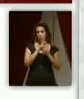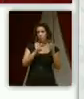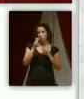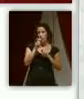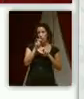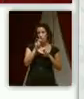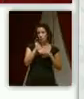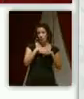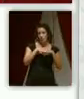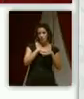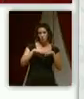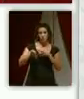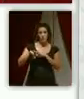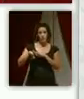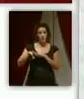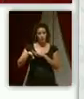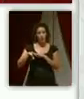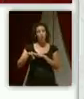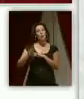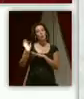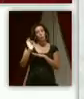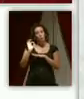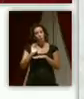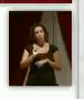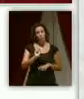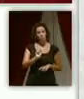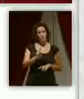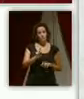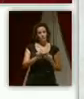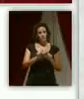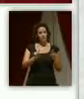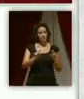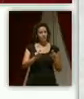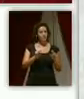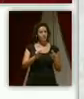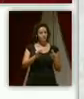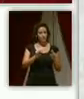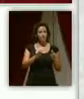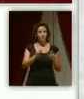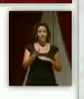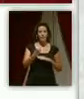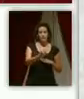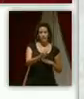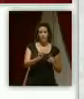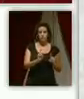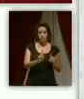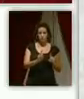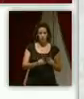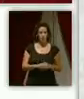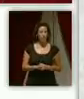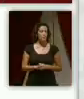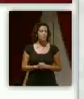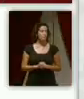and use the browsers to the right, or you can click on the